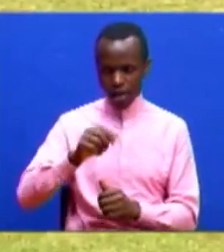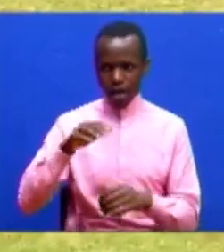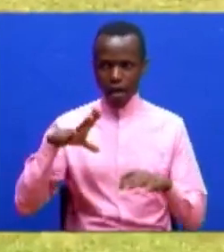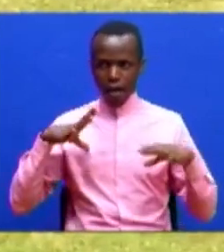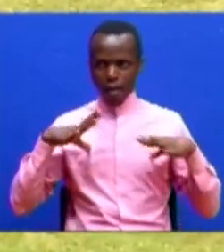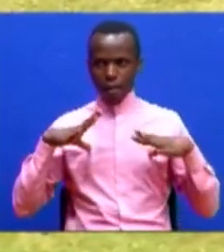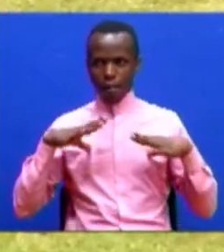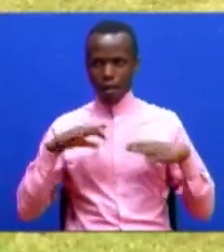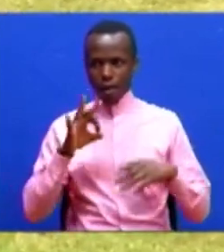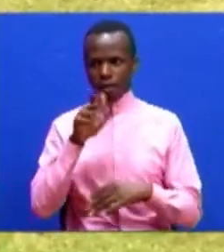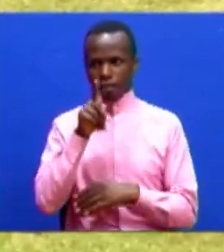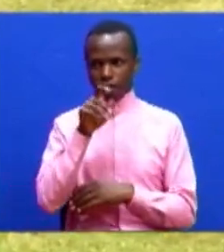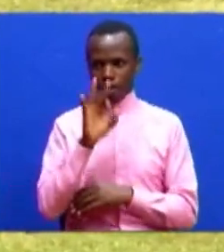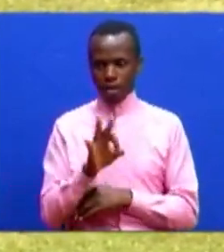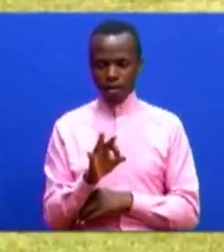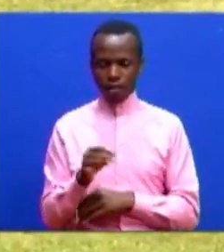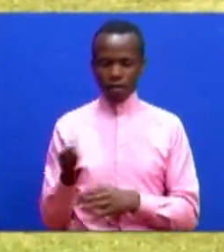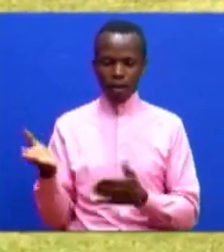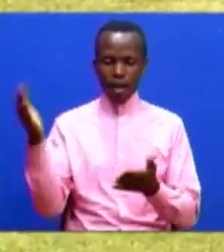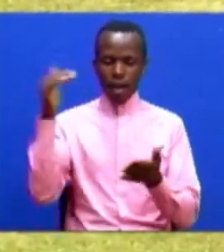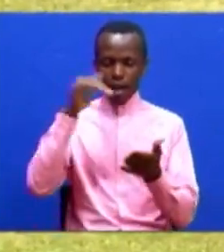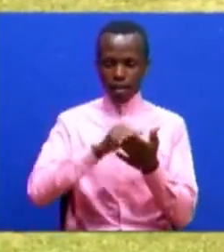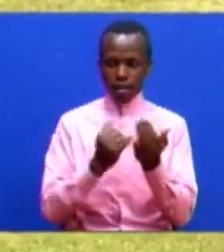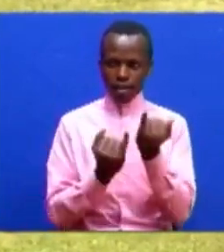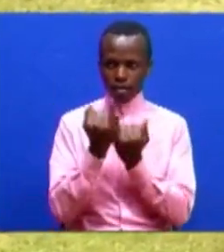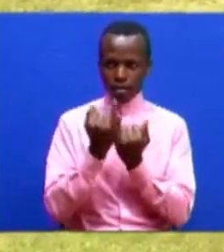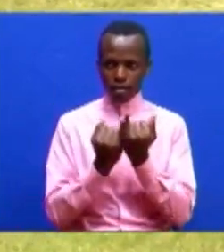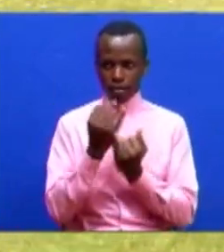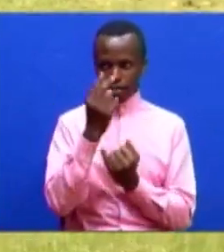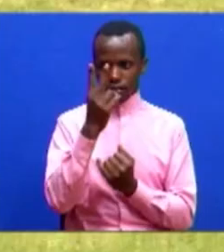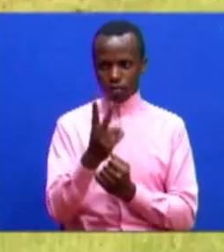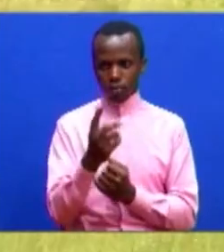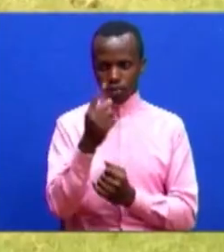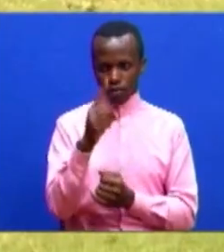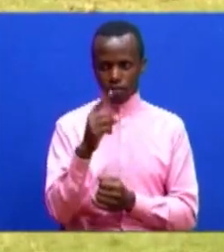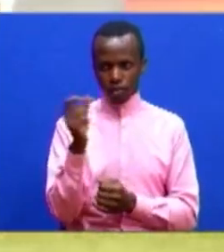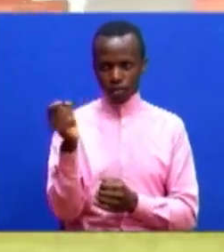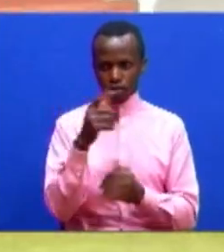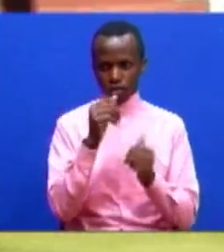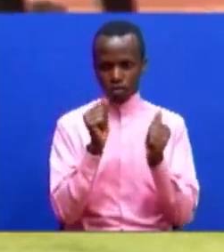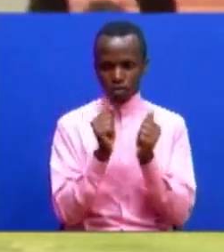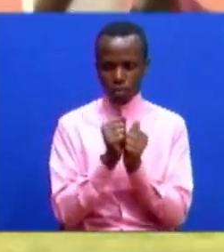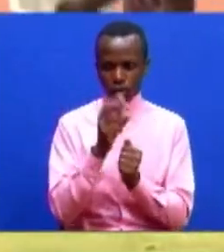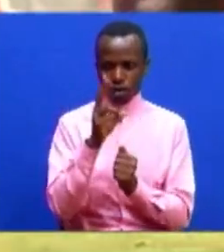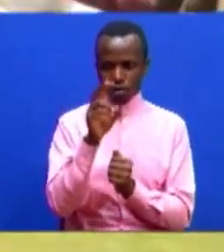break, resuming on Saturday, the 21st of October, 2023.